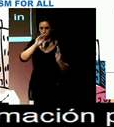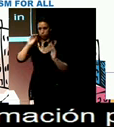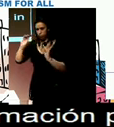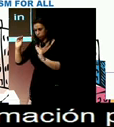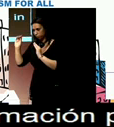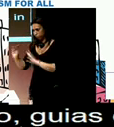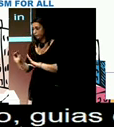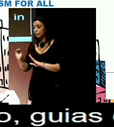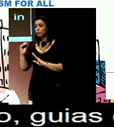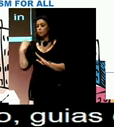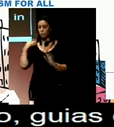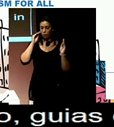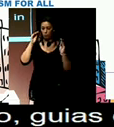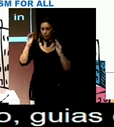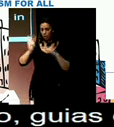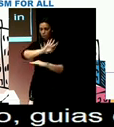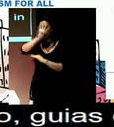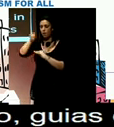restaurants, police officers.